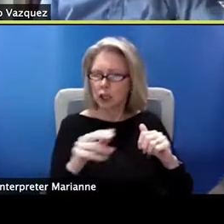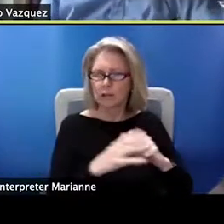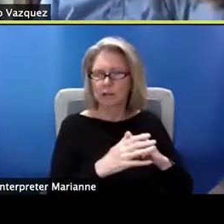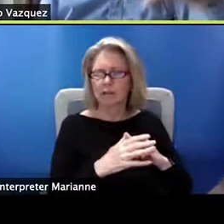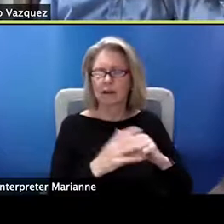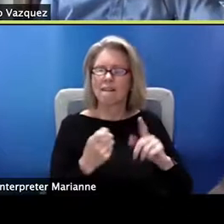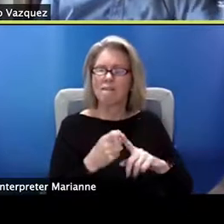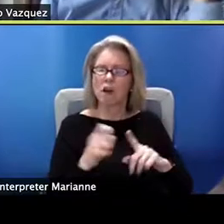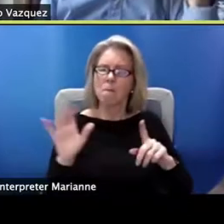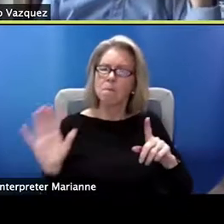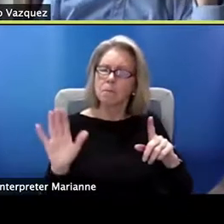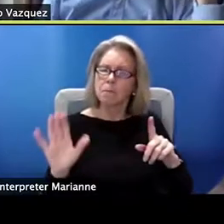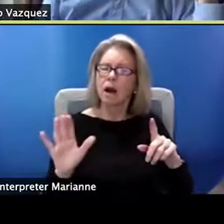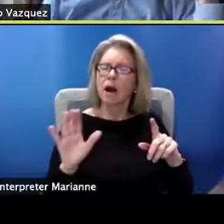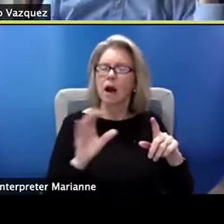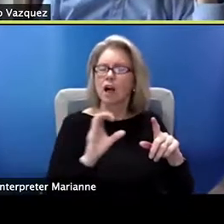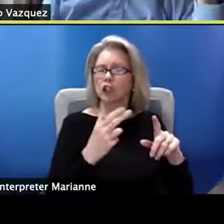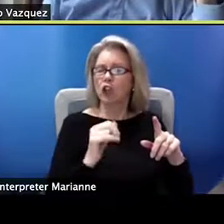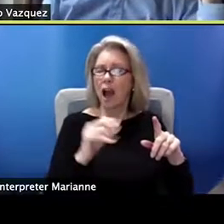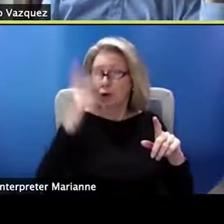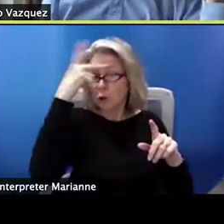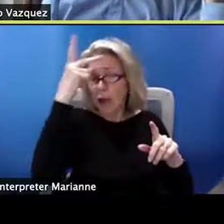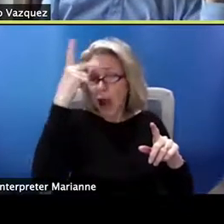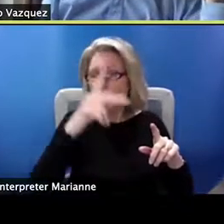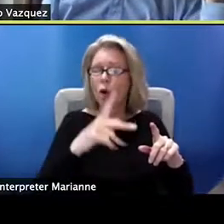the Chicano and the colonial feminism.